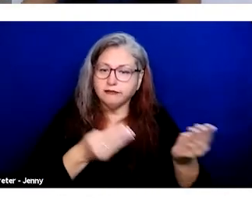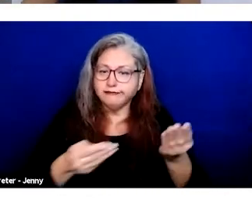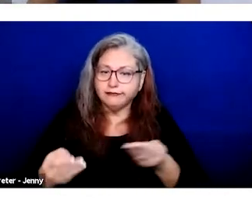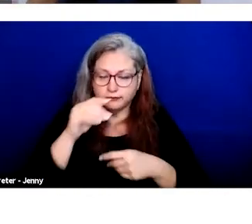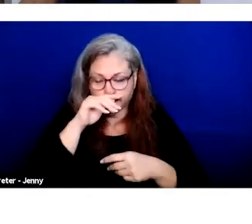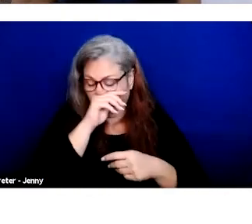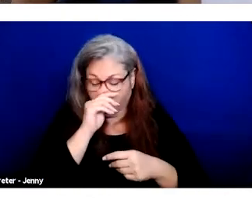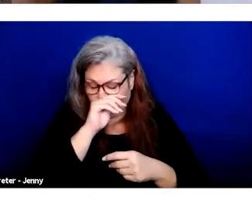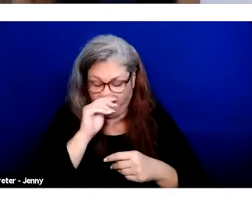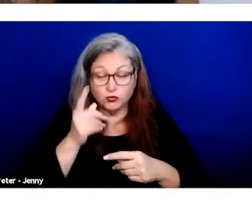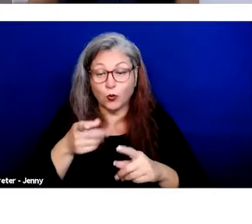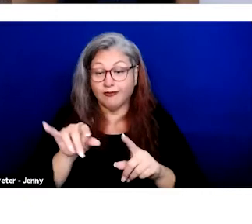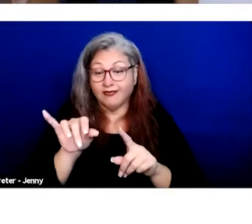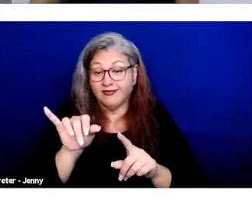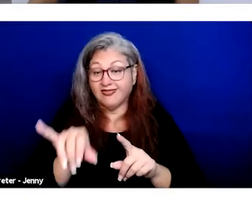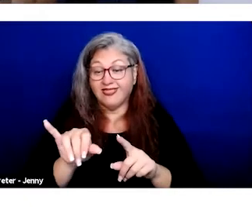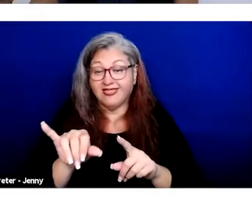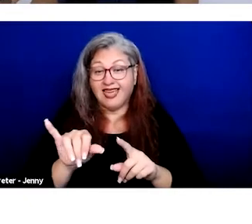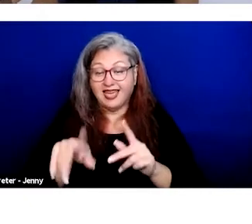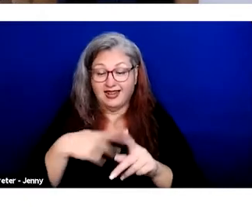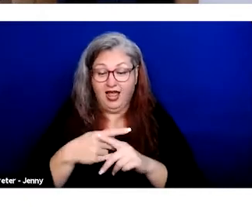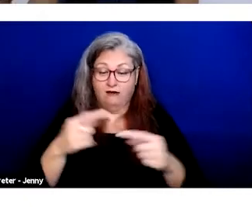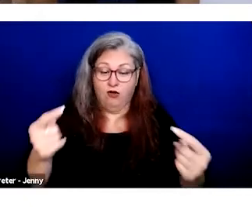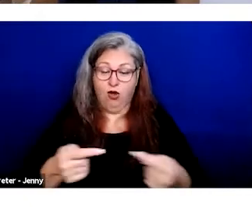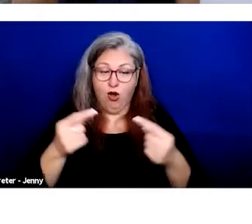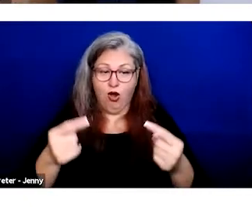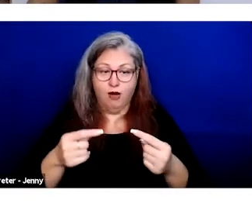That in itself, that kind of harm, right,